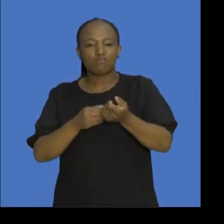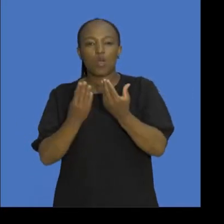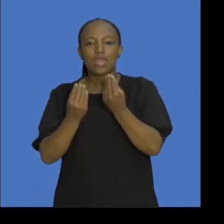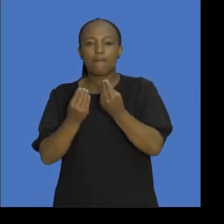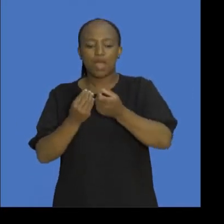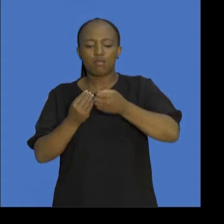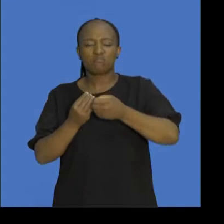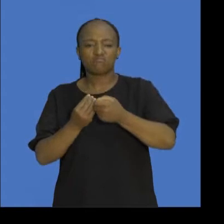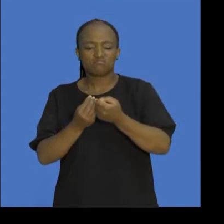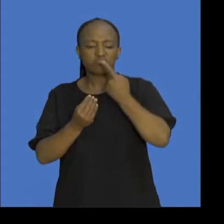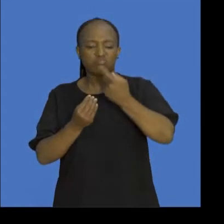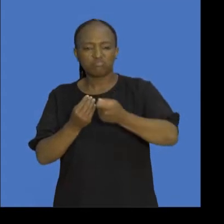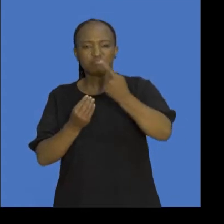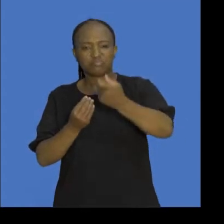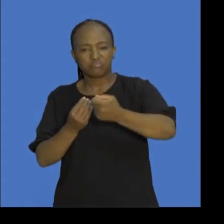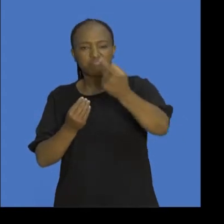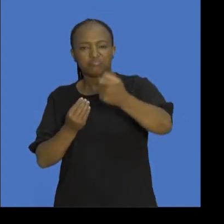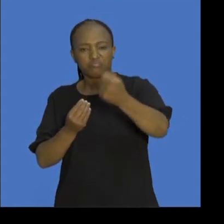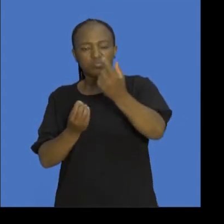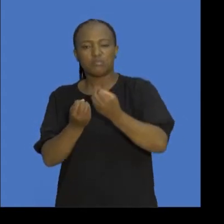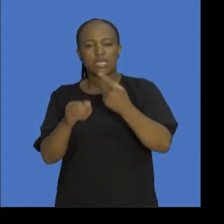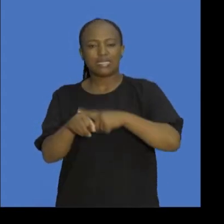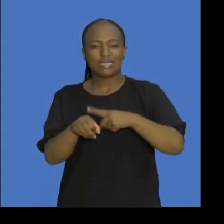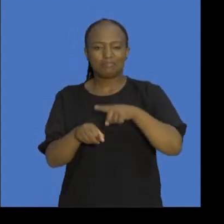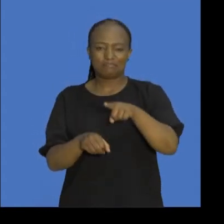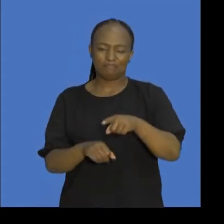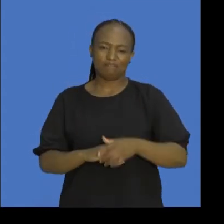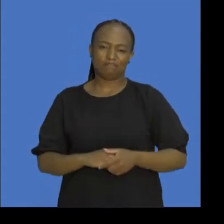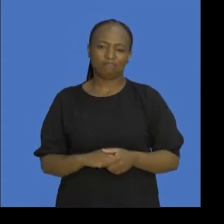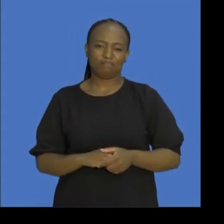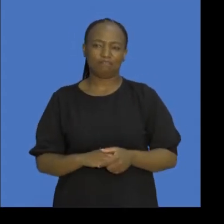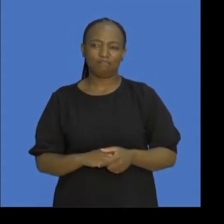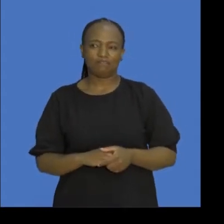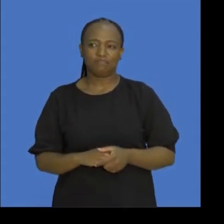two numbers that tie the frequent occurs, then the data